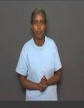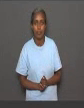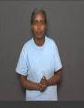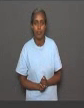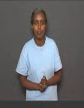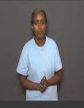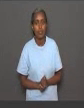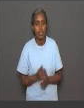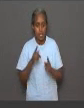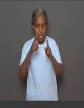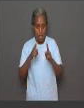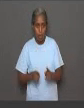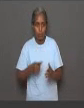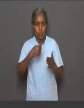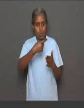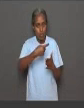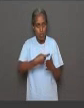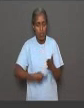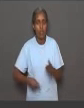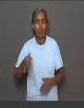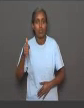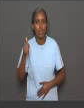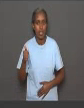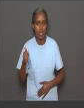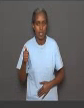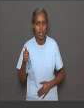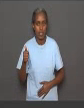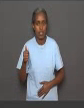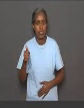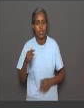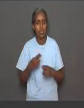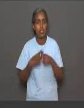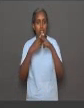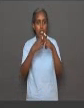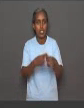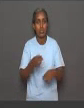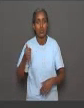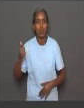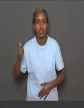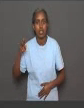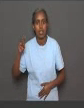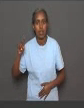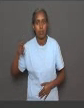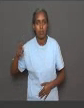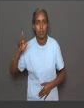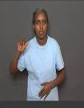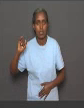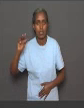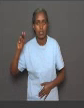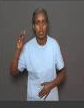The absolute value of a is called the amplitude.